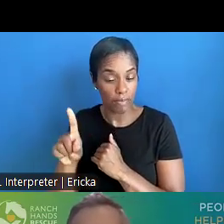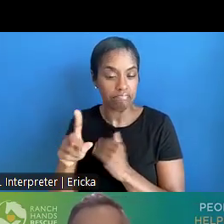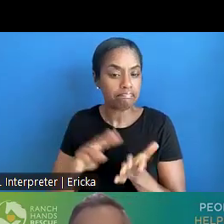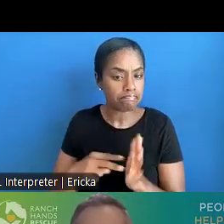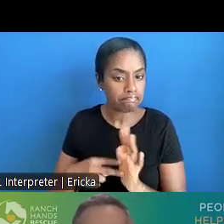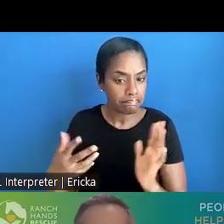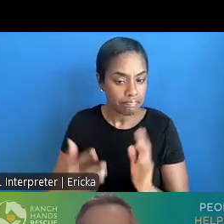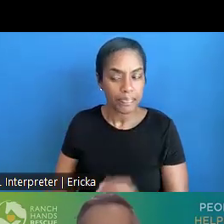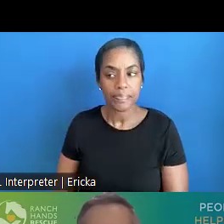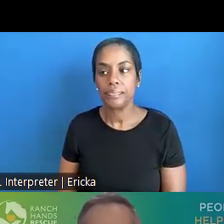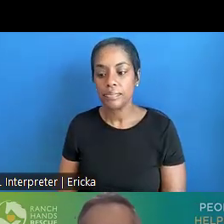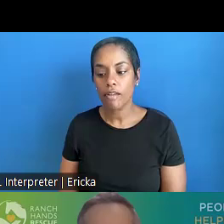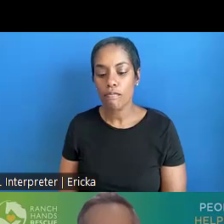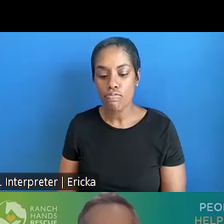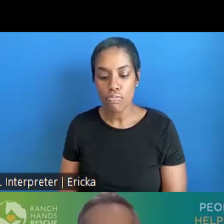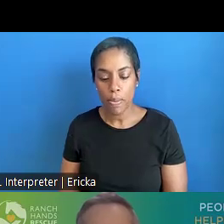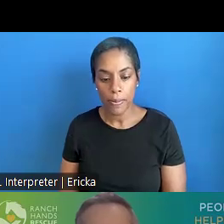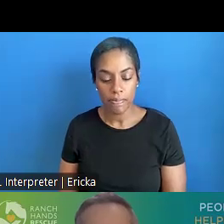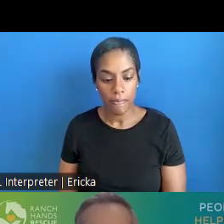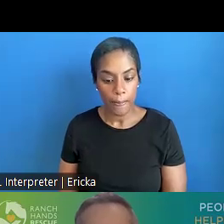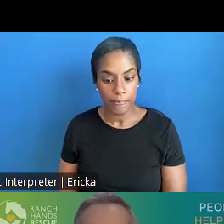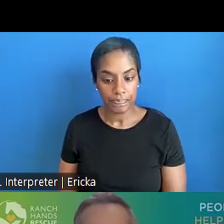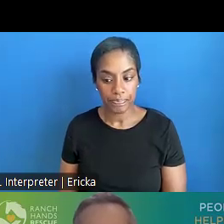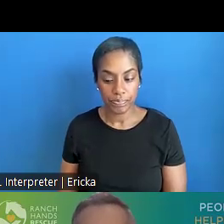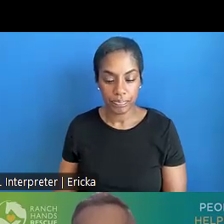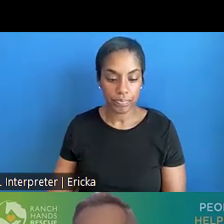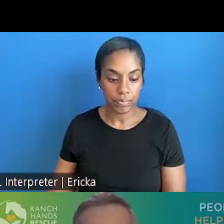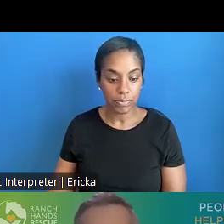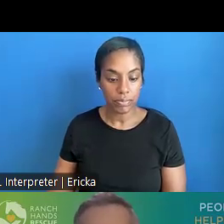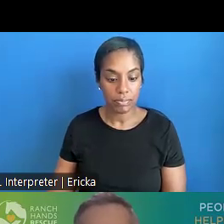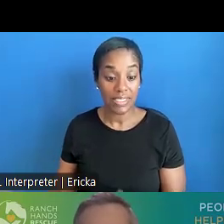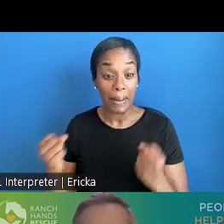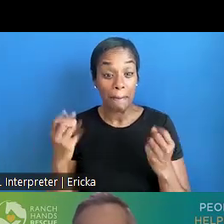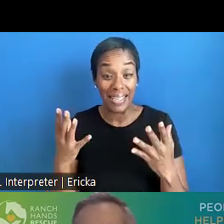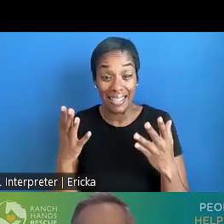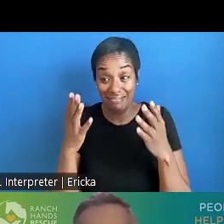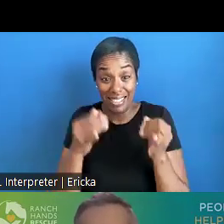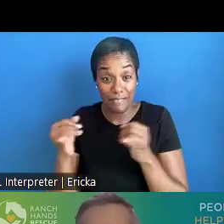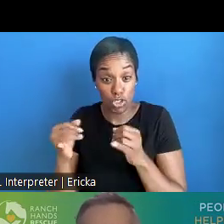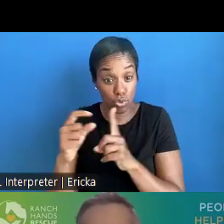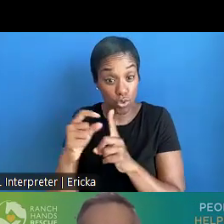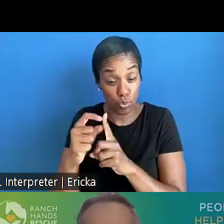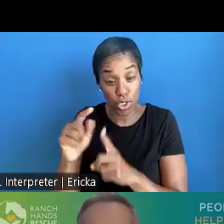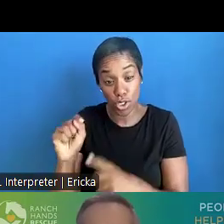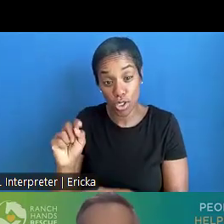that is we find that many individuals don't know the term trafficking. They've never heard the term